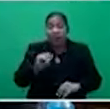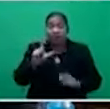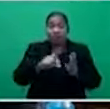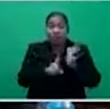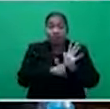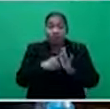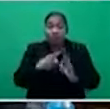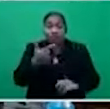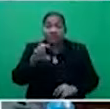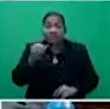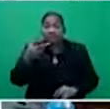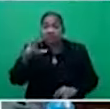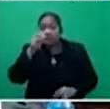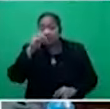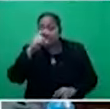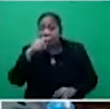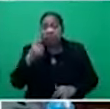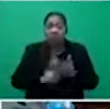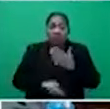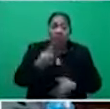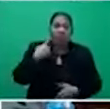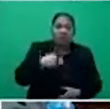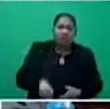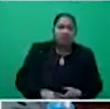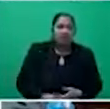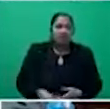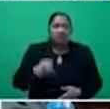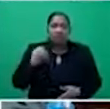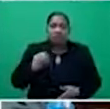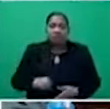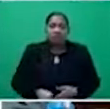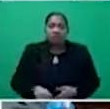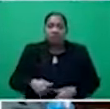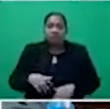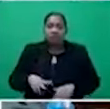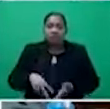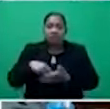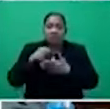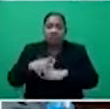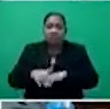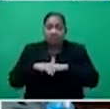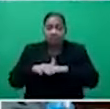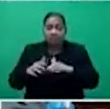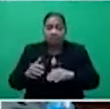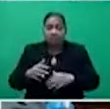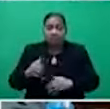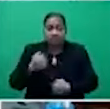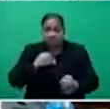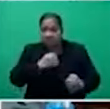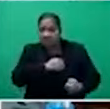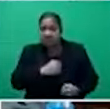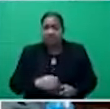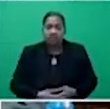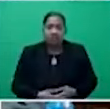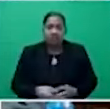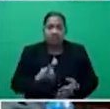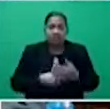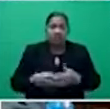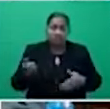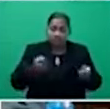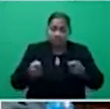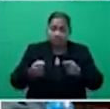people killed. There's no standing British army. They brought in ethnicity people from the eastern divisions of Fiji and formed what they call the first